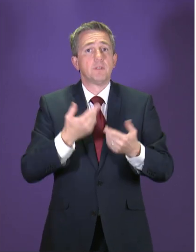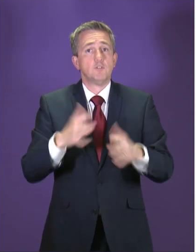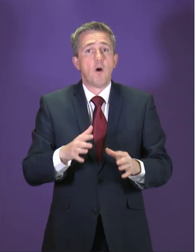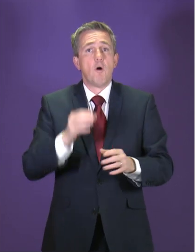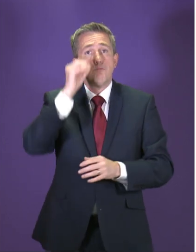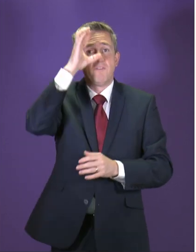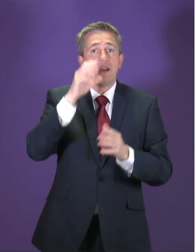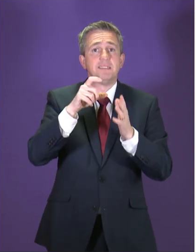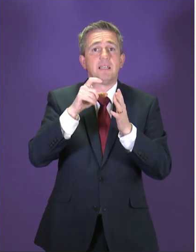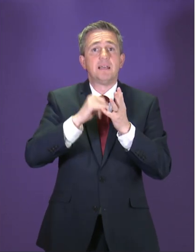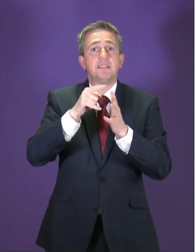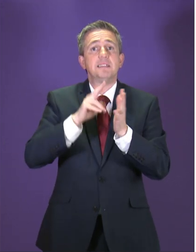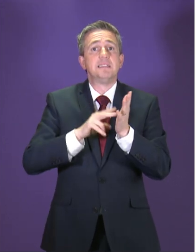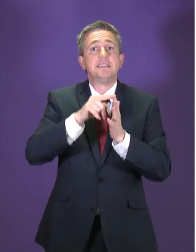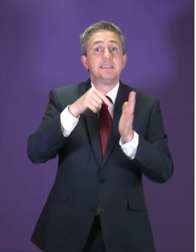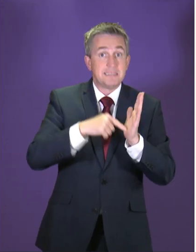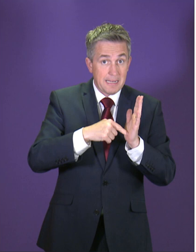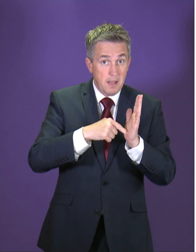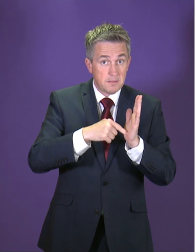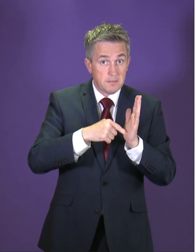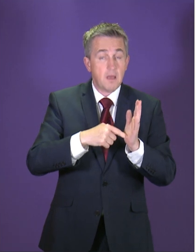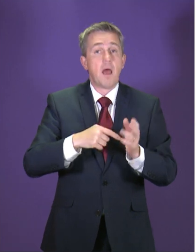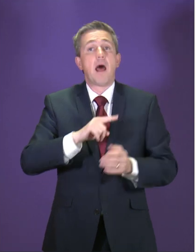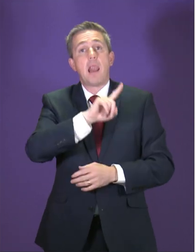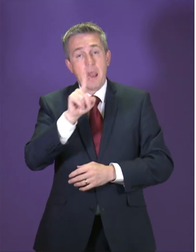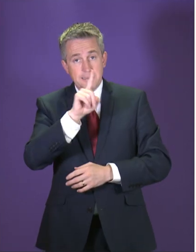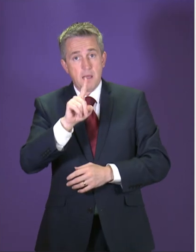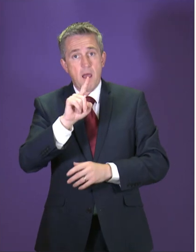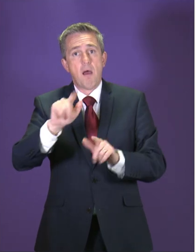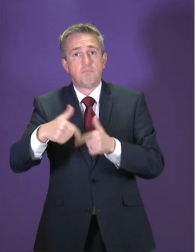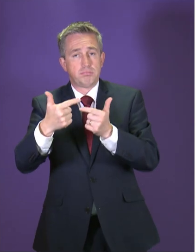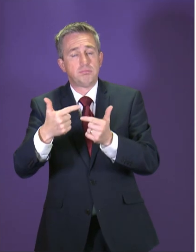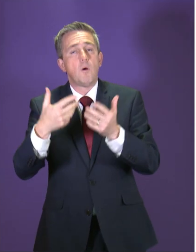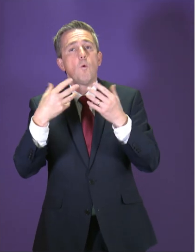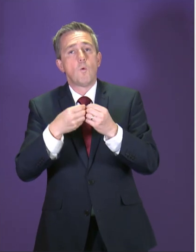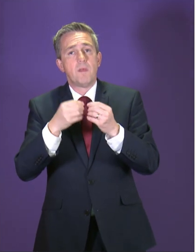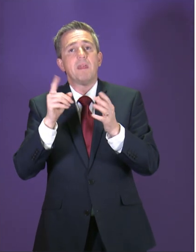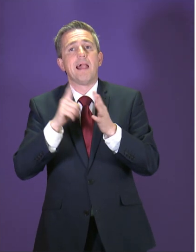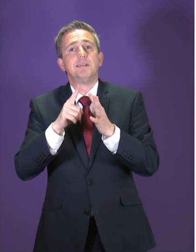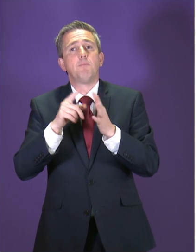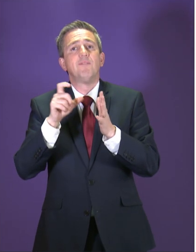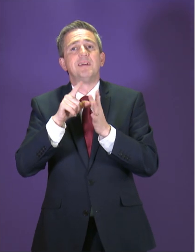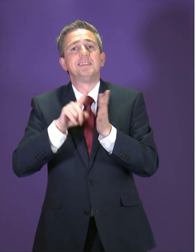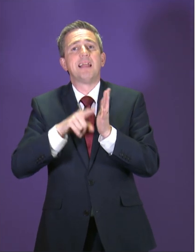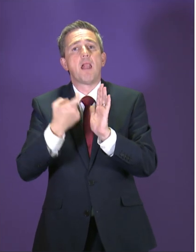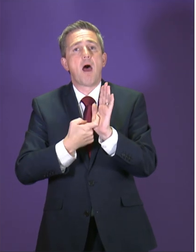Diller will be on our screens in a second. And we have a plan B and a plan C, just in case this